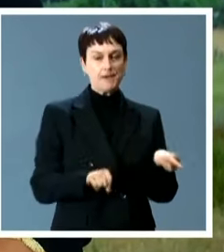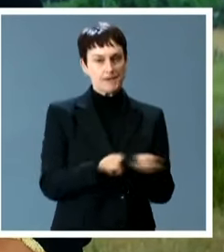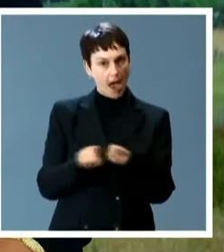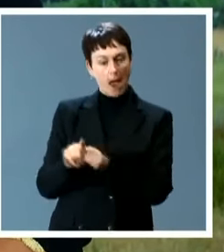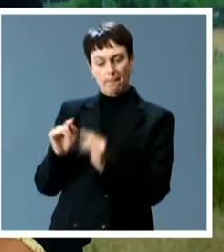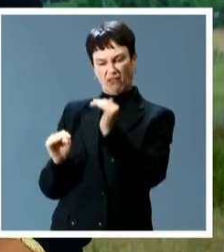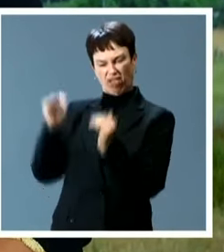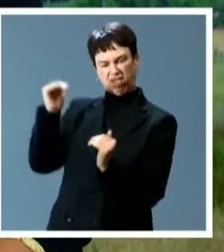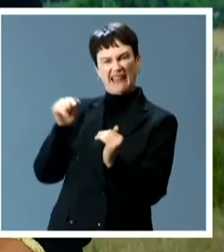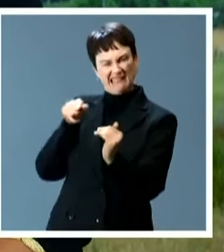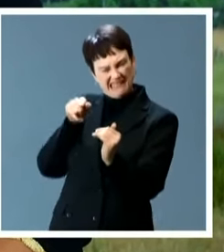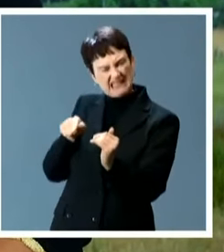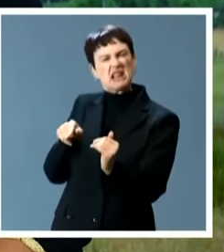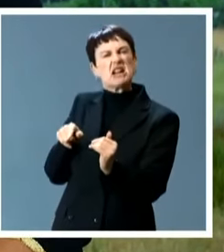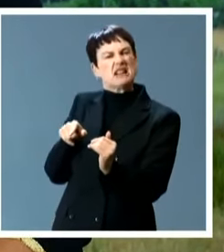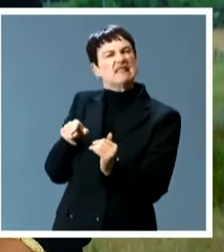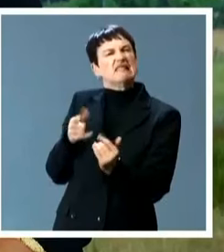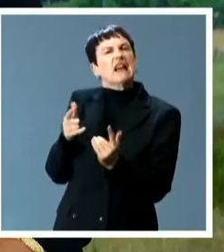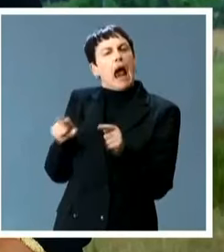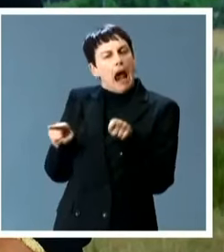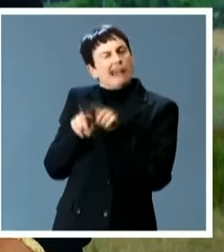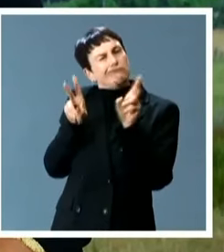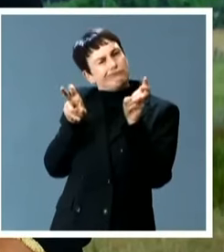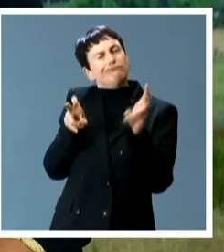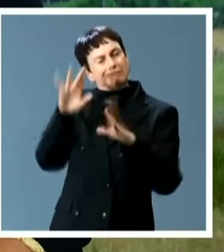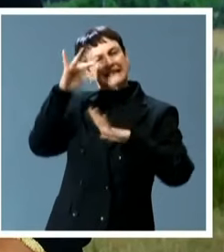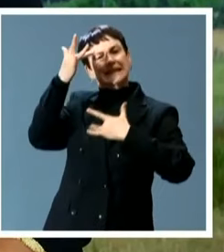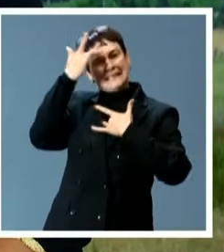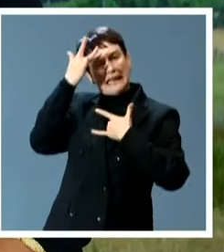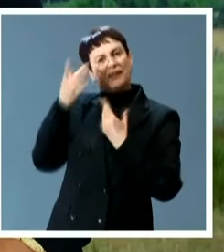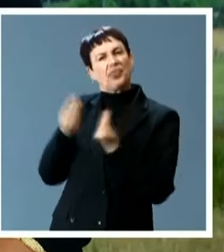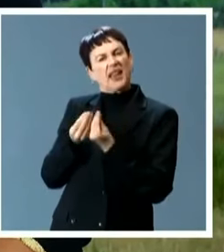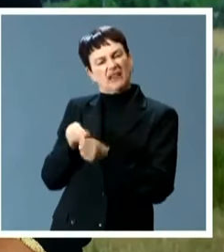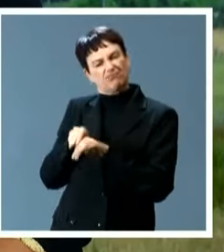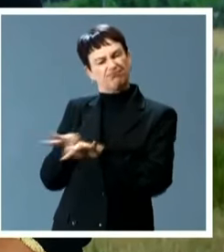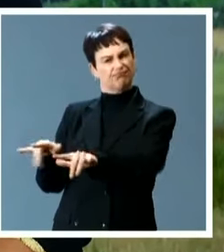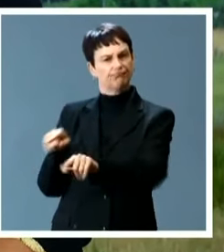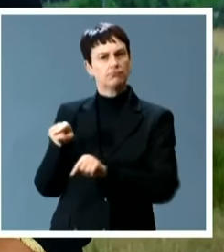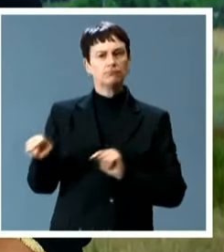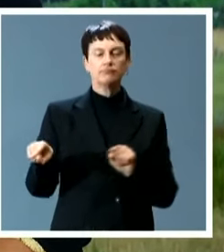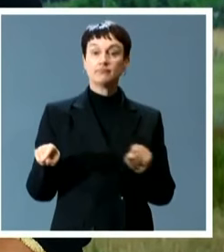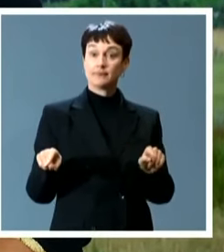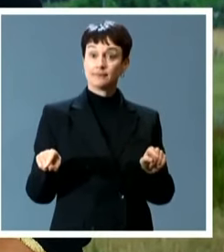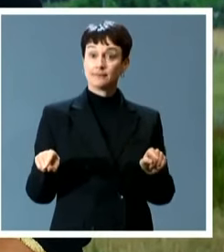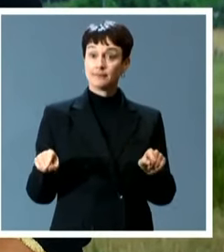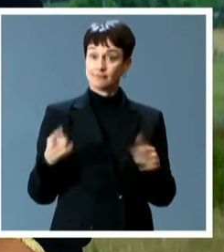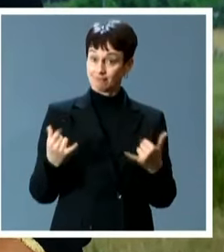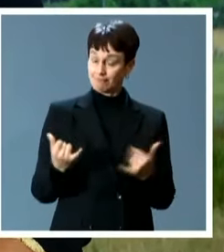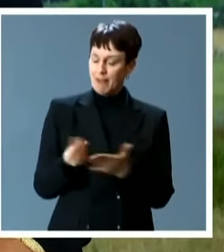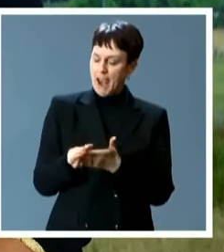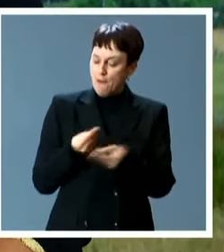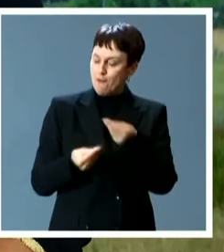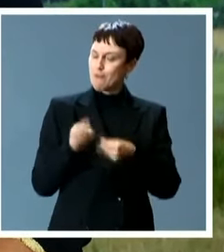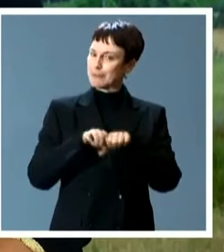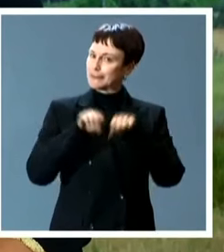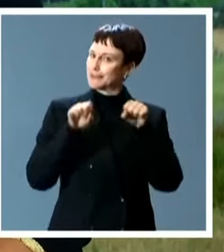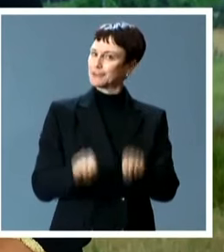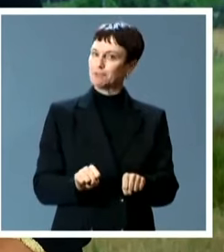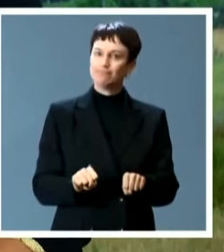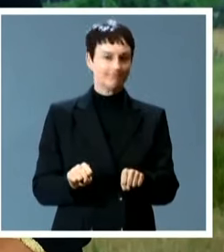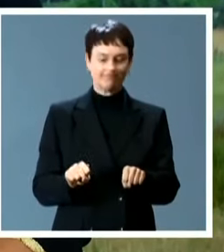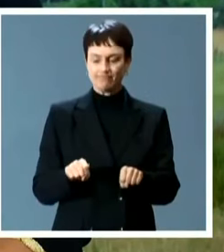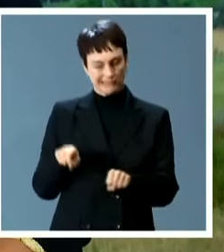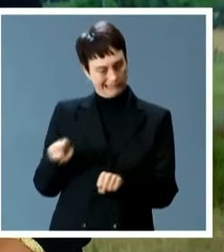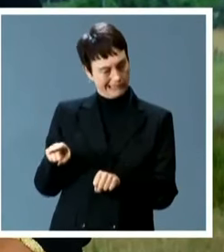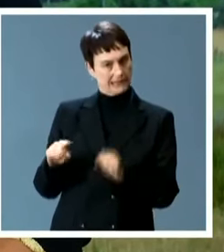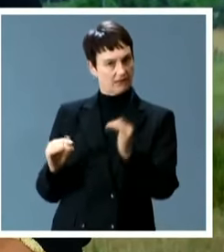the weaknesses of our health systems and the inequities of our economic systems, we must also